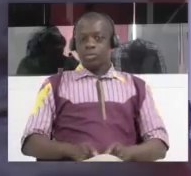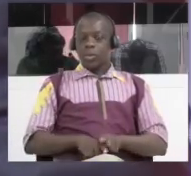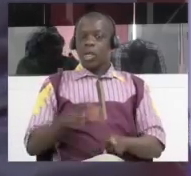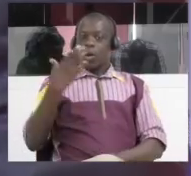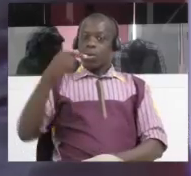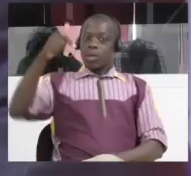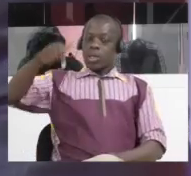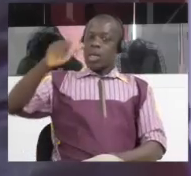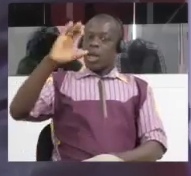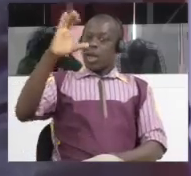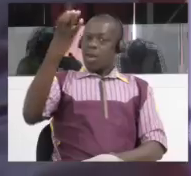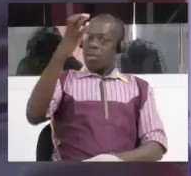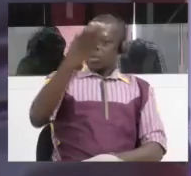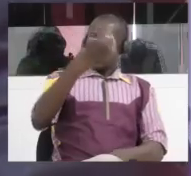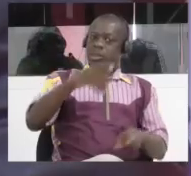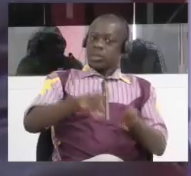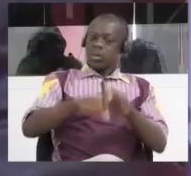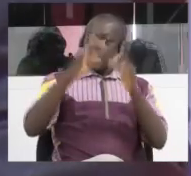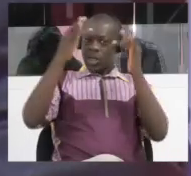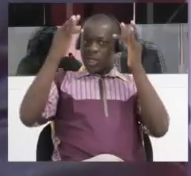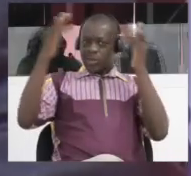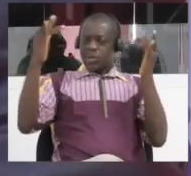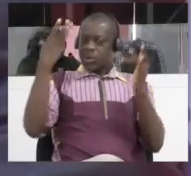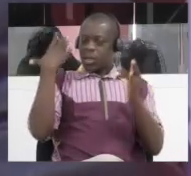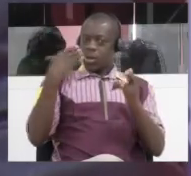or commanders who were here, in particular the trainers?